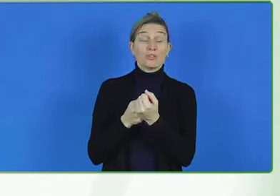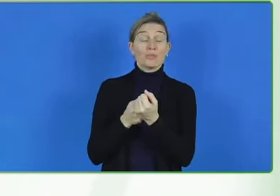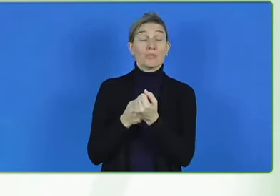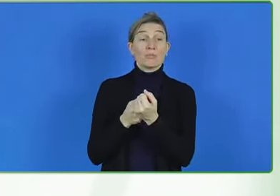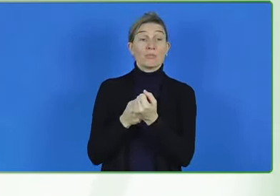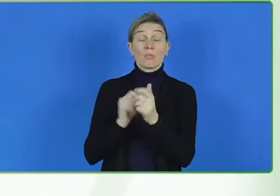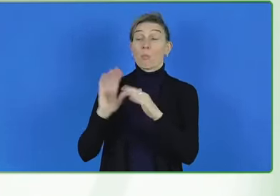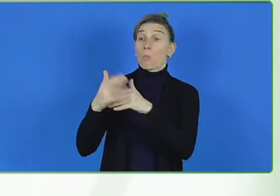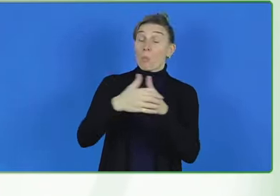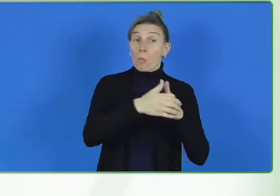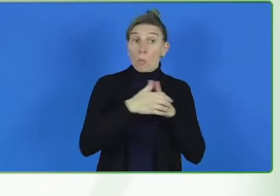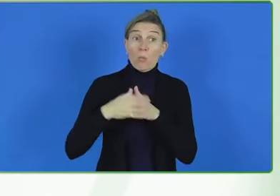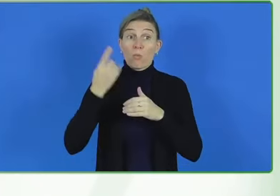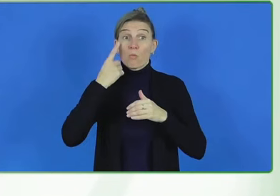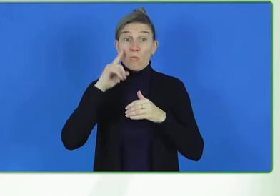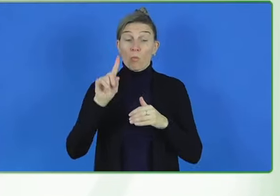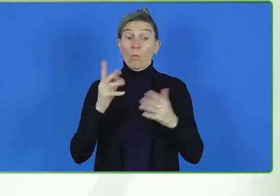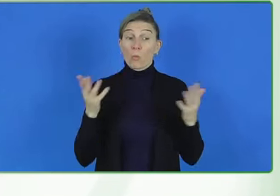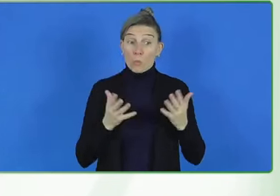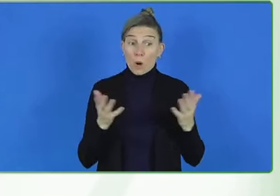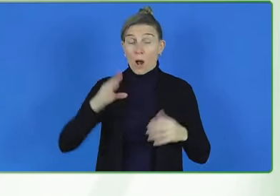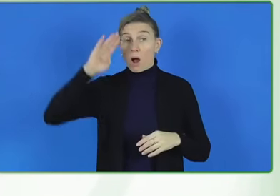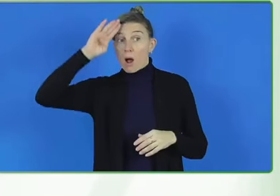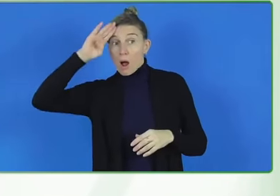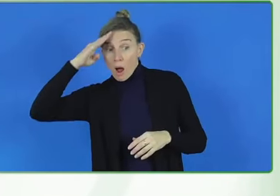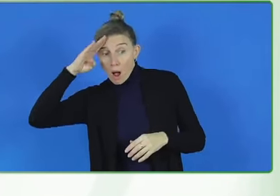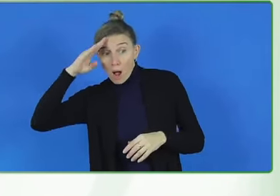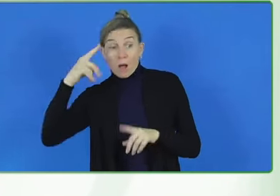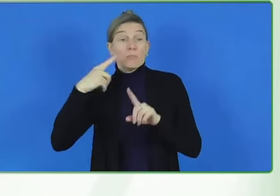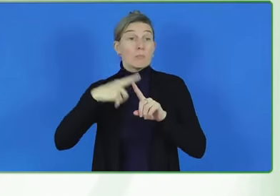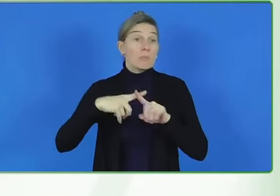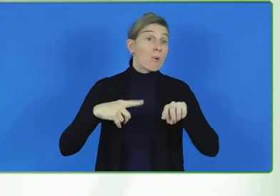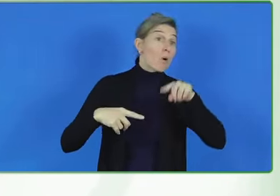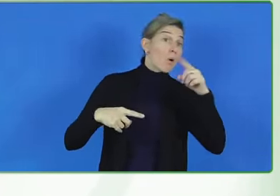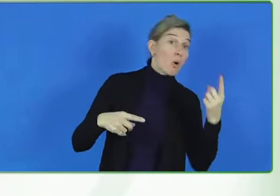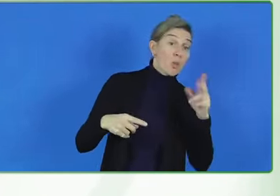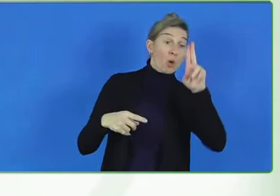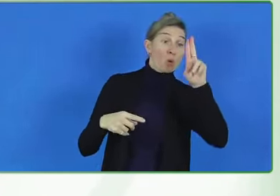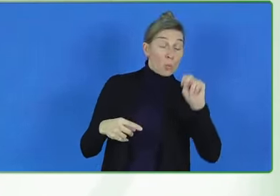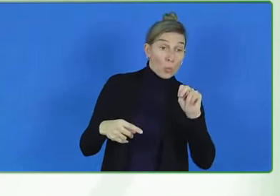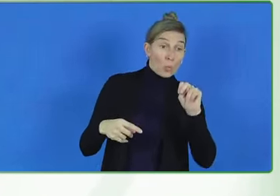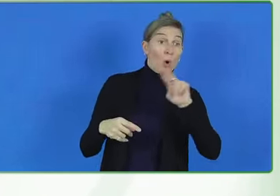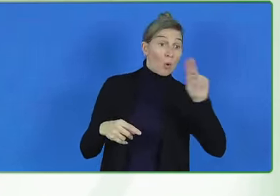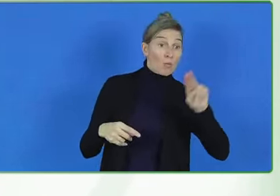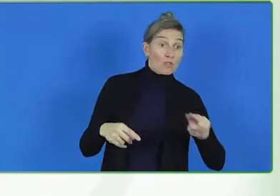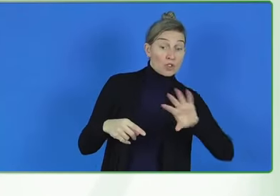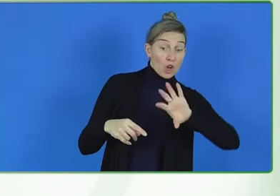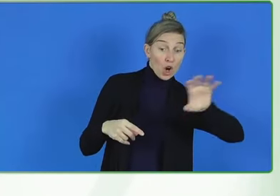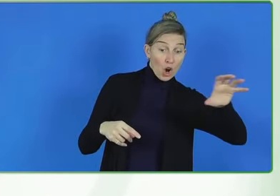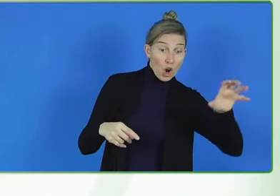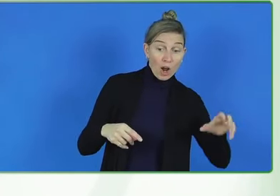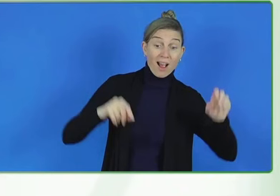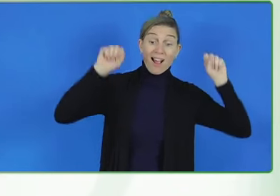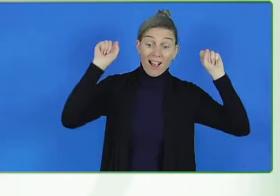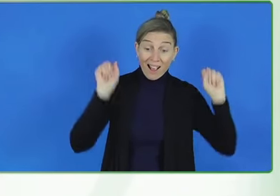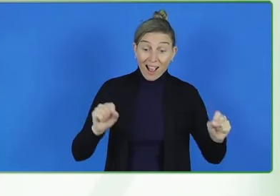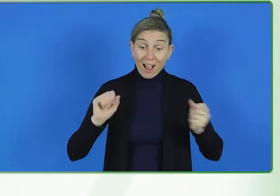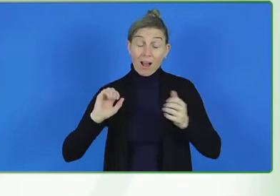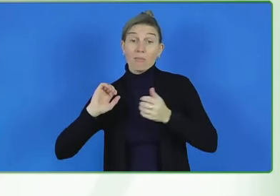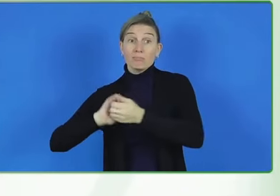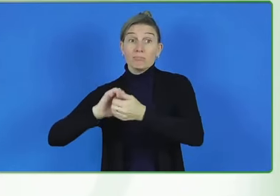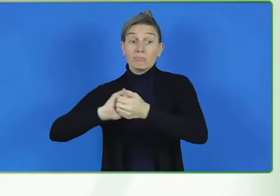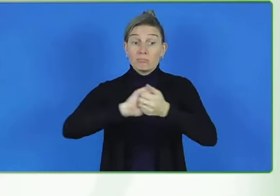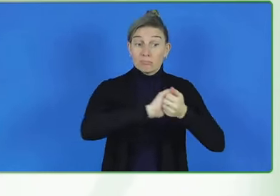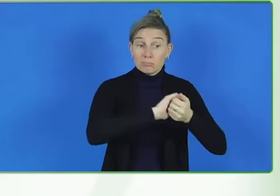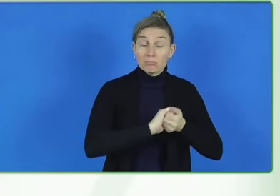of cooperation between Ireland and other convention countries, ensuring that vulnerable adults are protected across